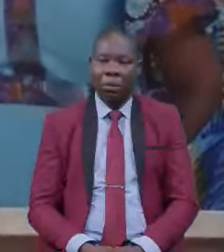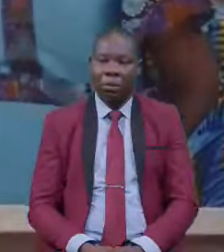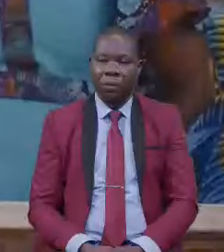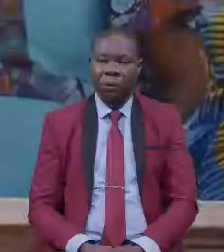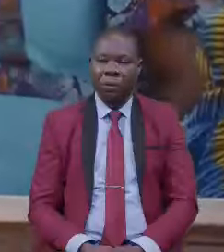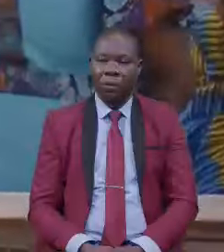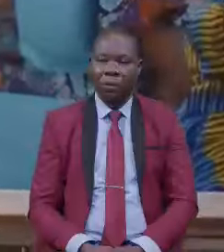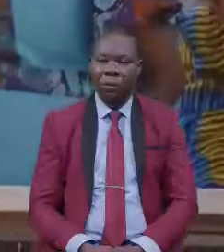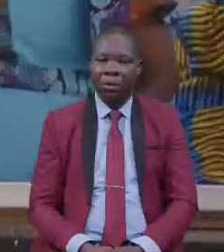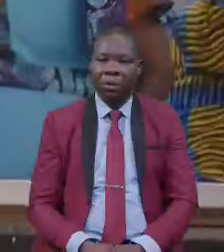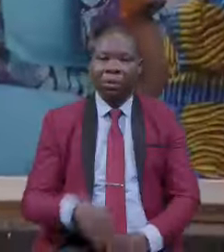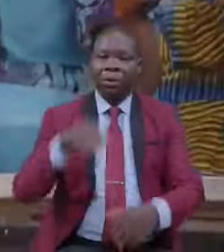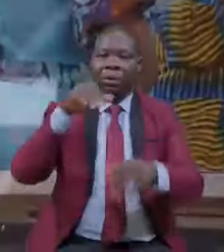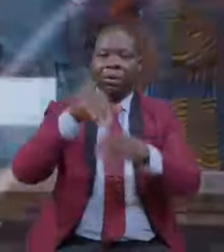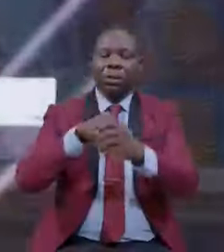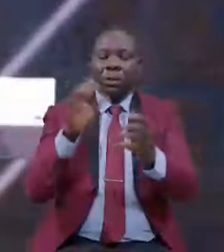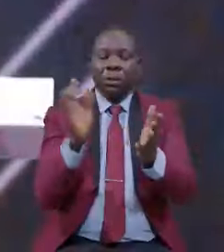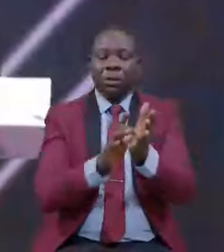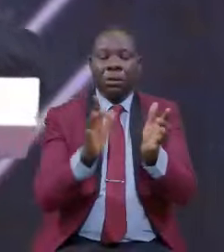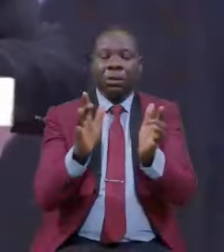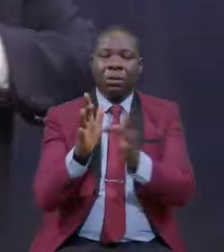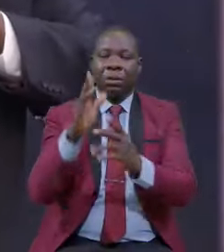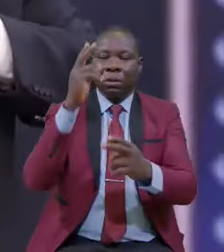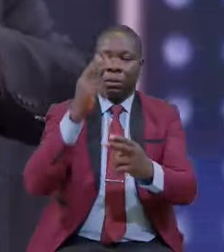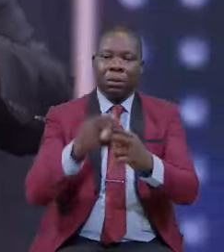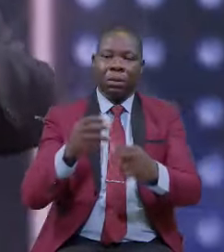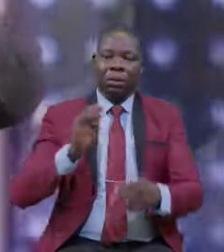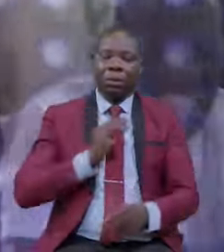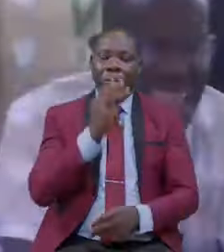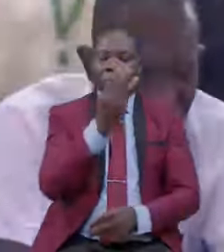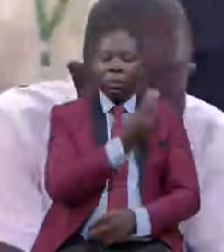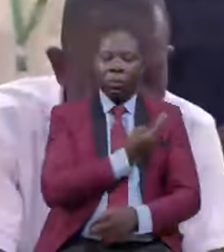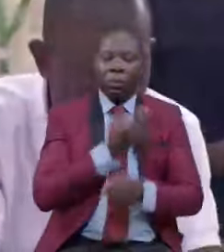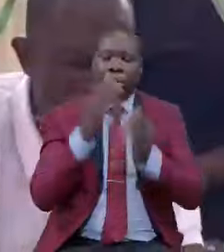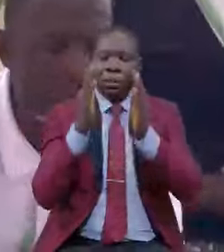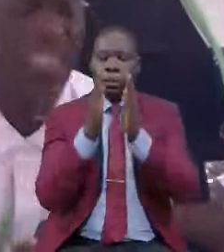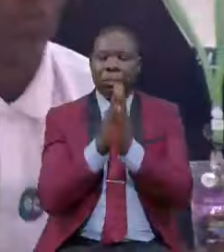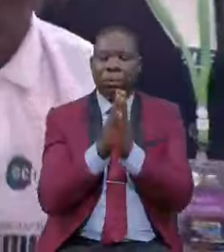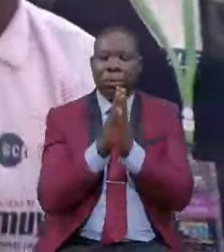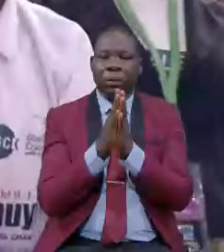In Jesus' name we pray.